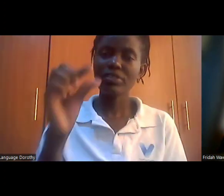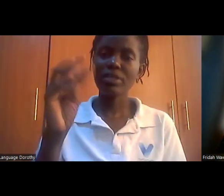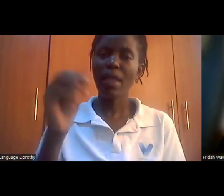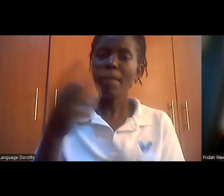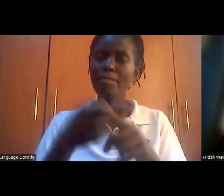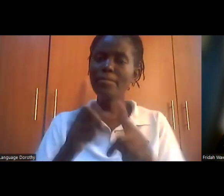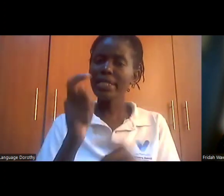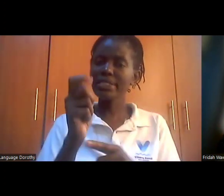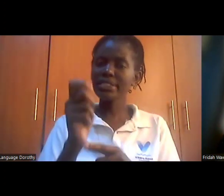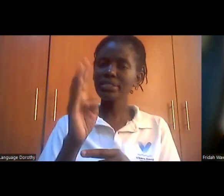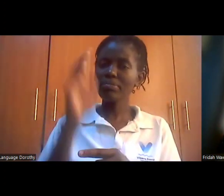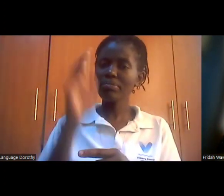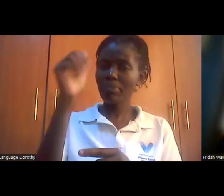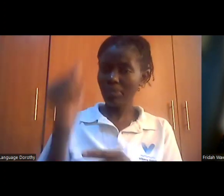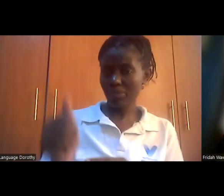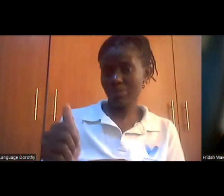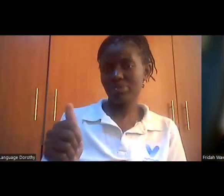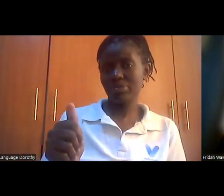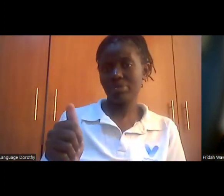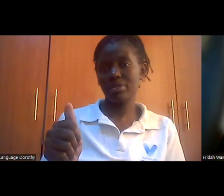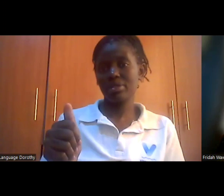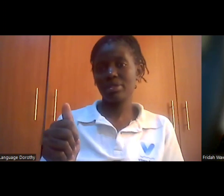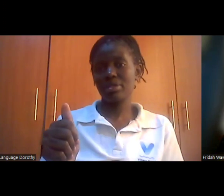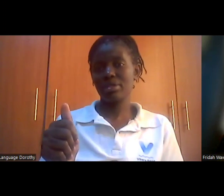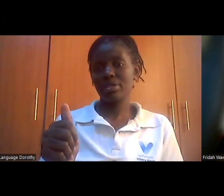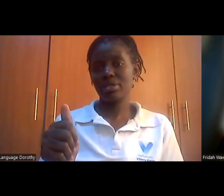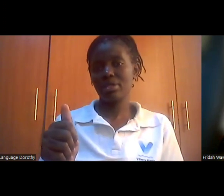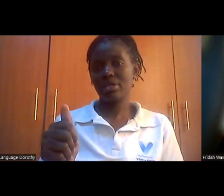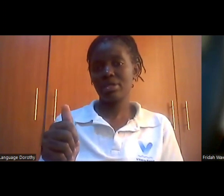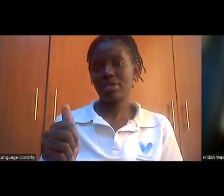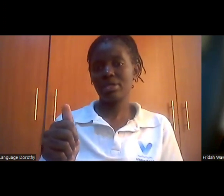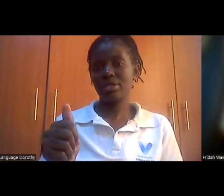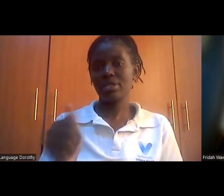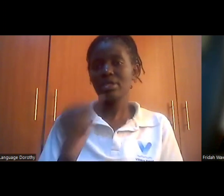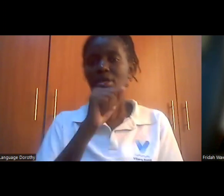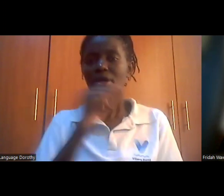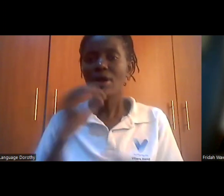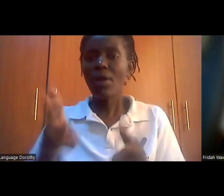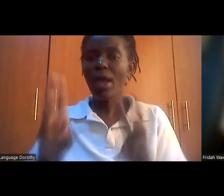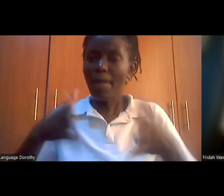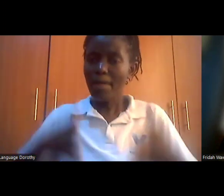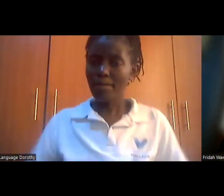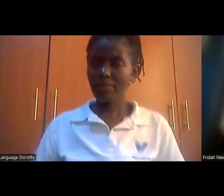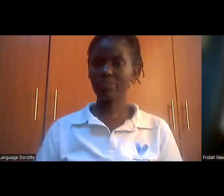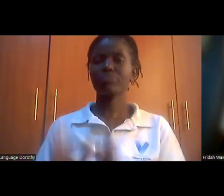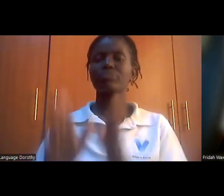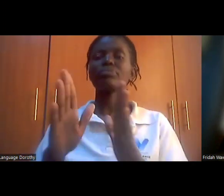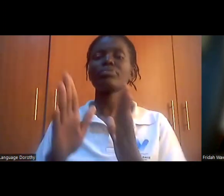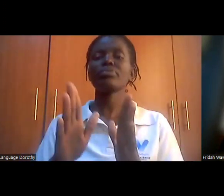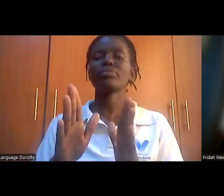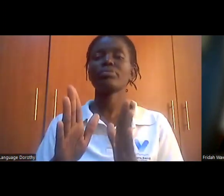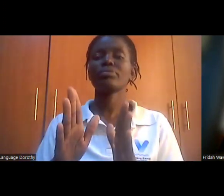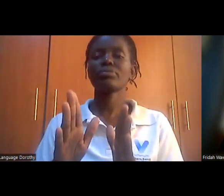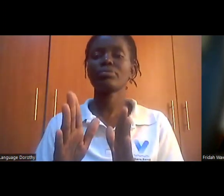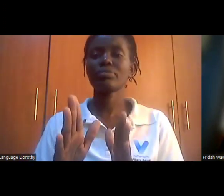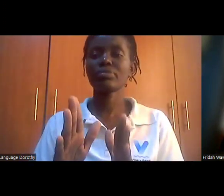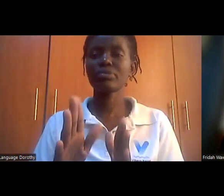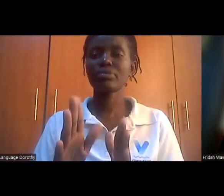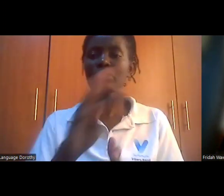the traditional birth attendants, whose role initially and traditionally was to